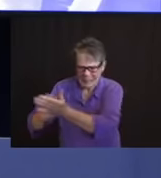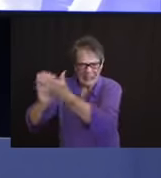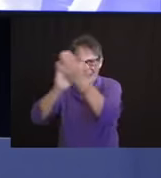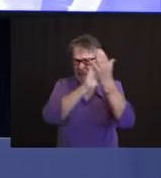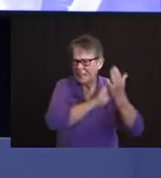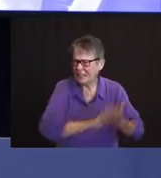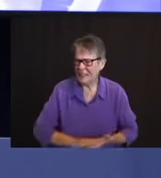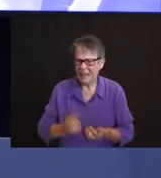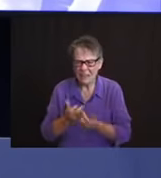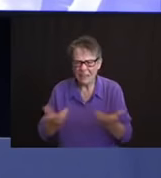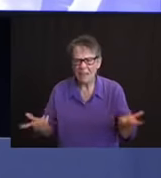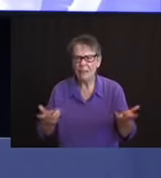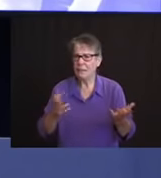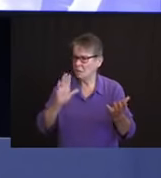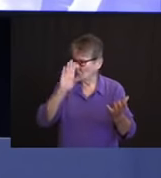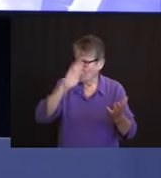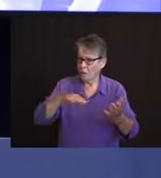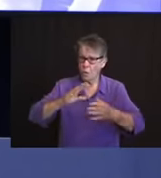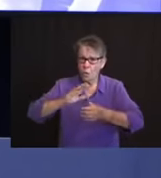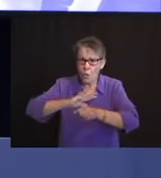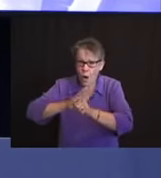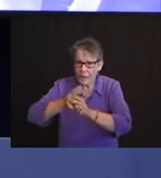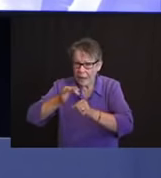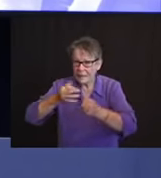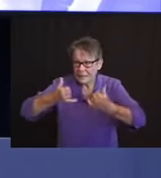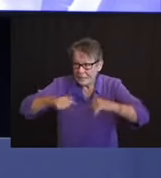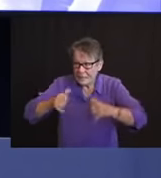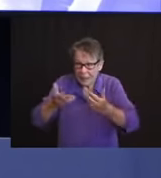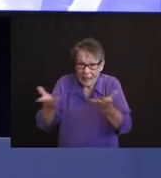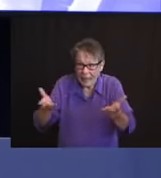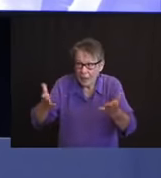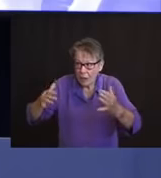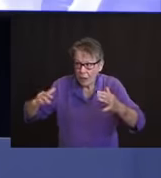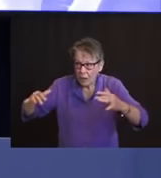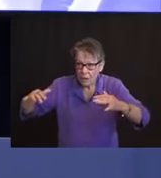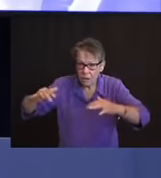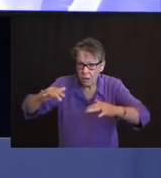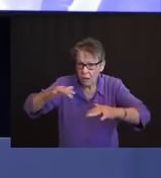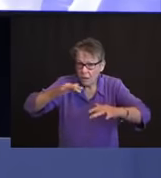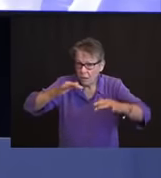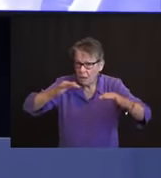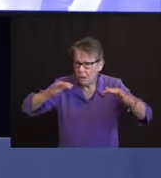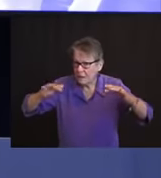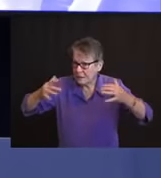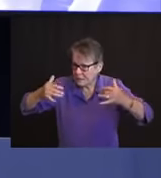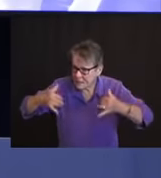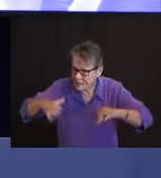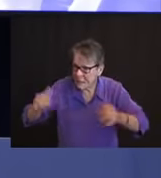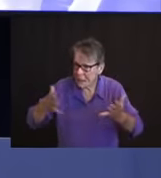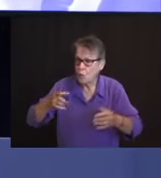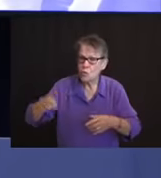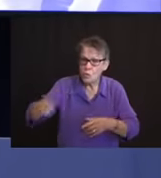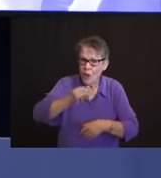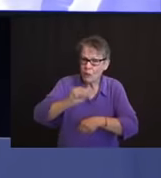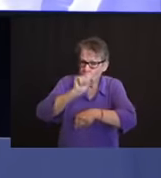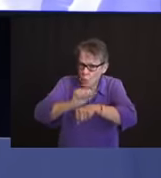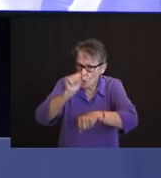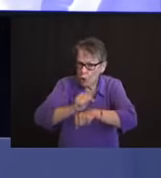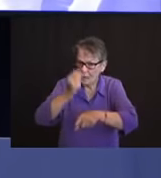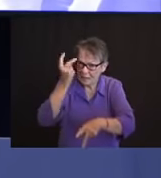still circulating, and we have a role to play in reducing the spread of that disease. Amidst the